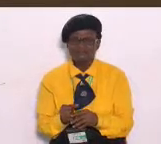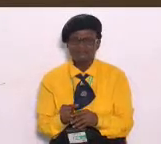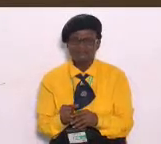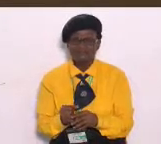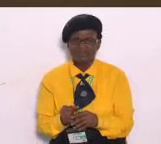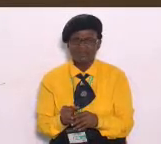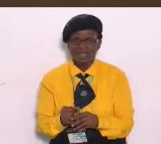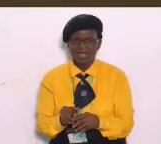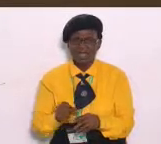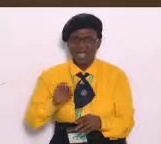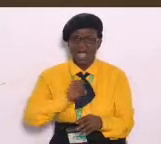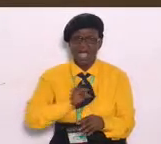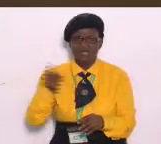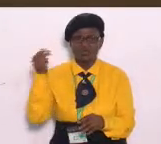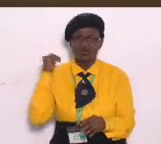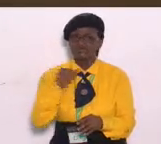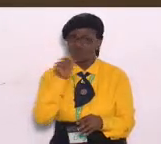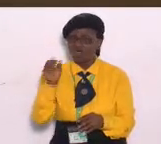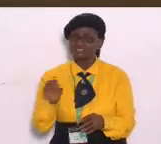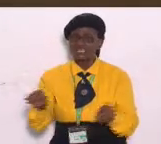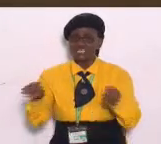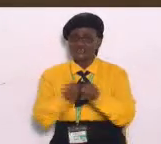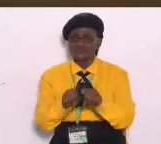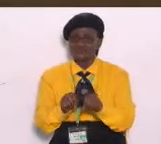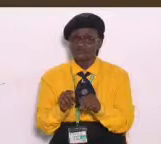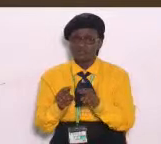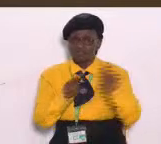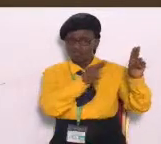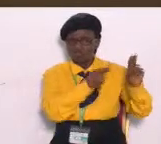that I wasn't even looking at my notes.